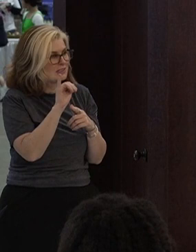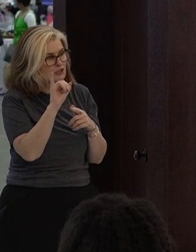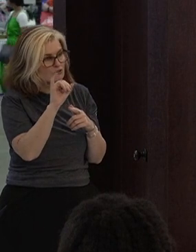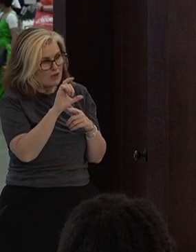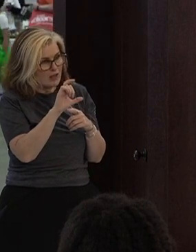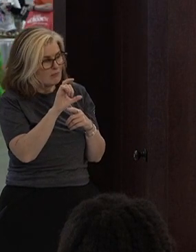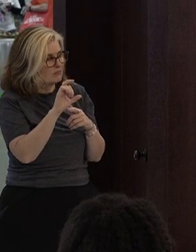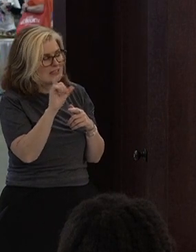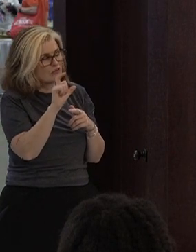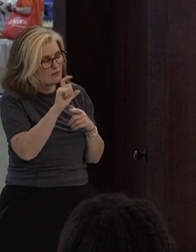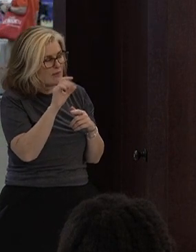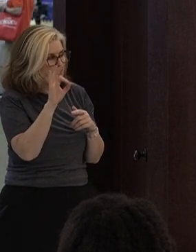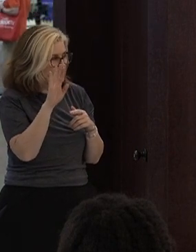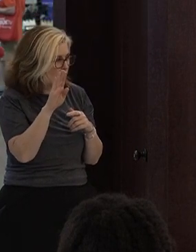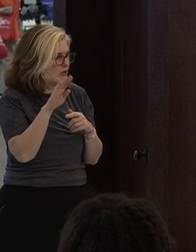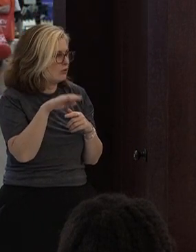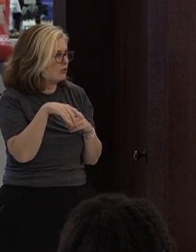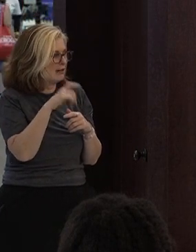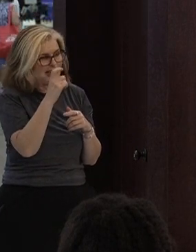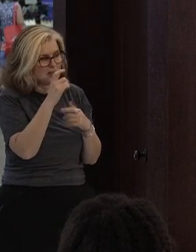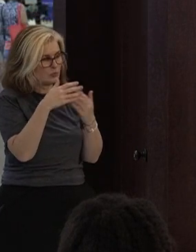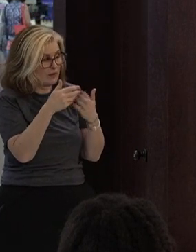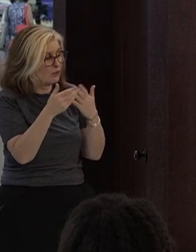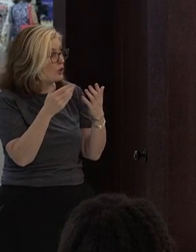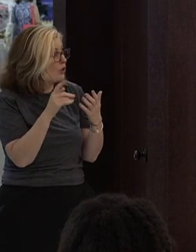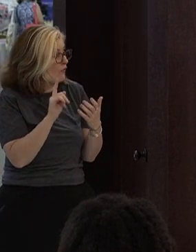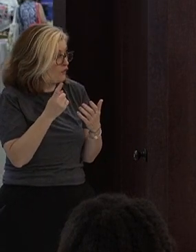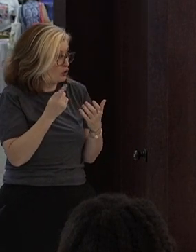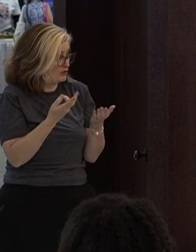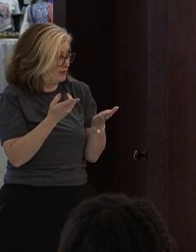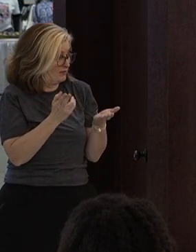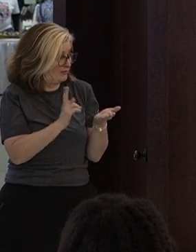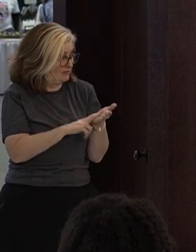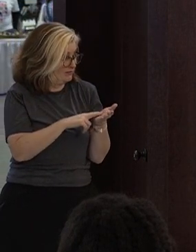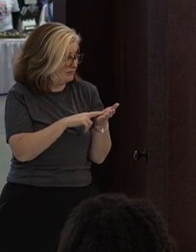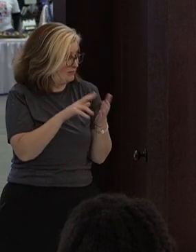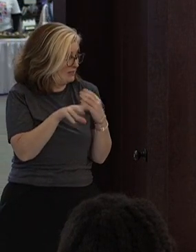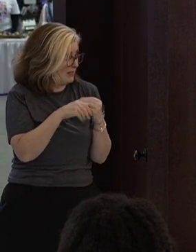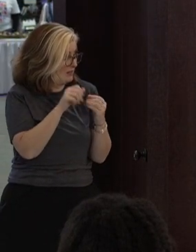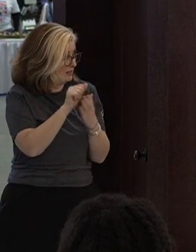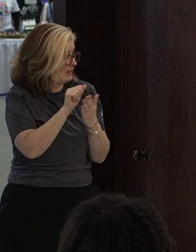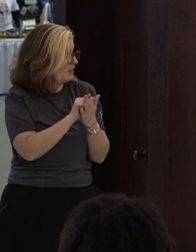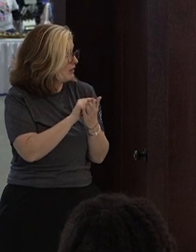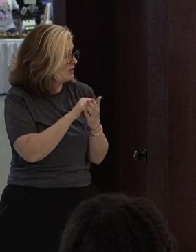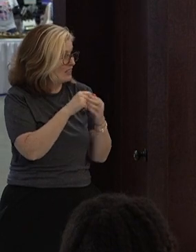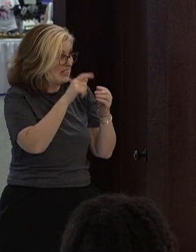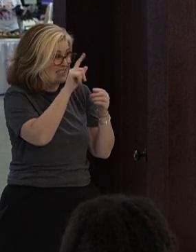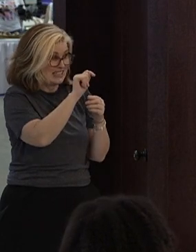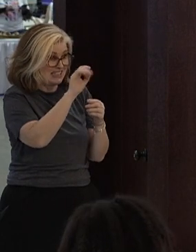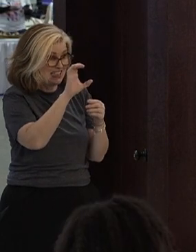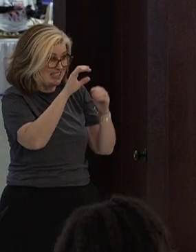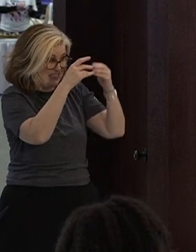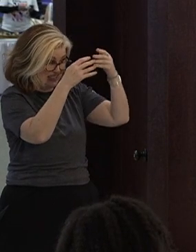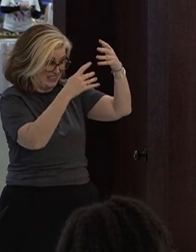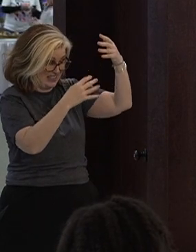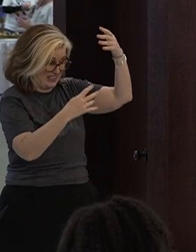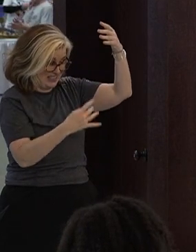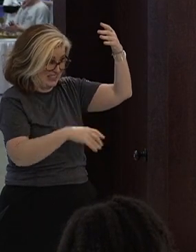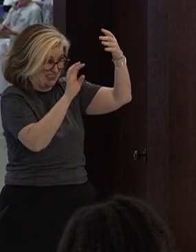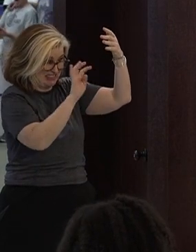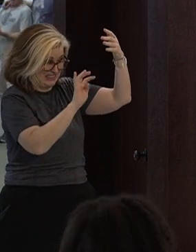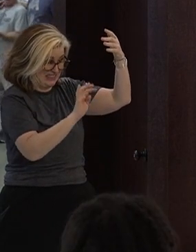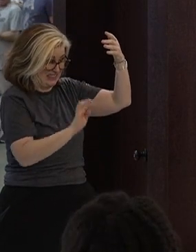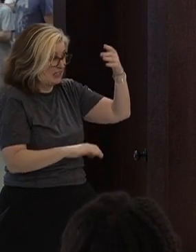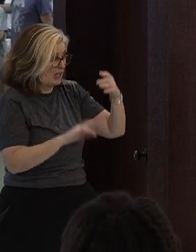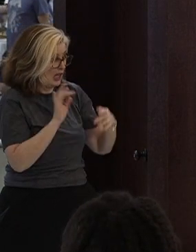Instagram or Facebook or X or whatever it is, when you first sign up, remember you see that terms of agreement that